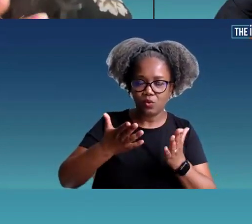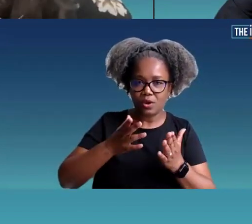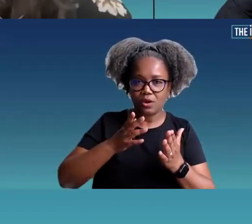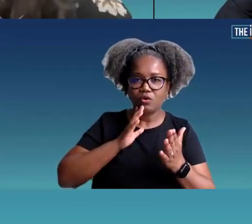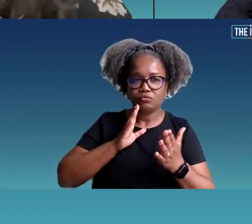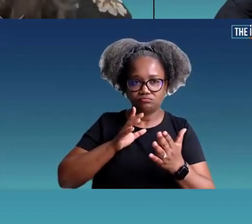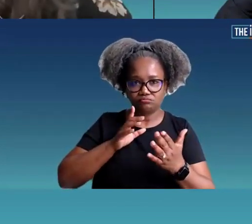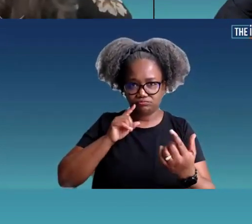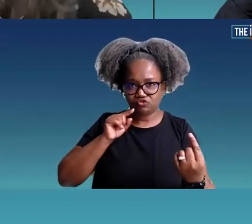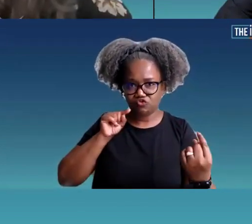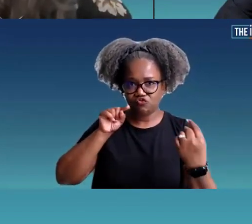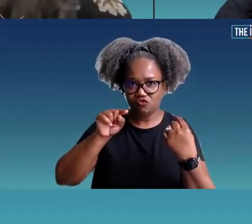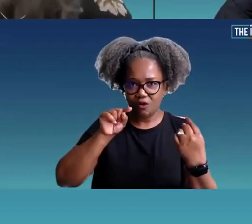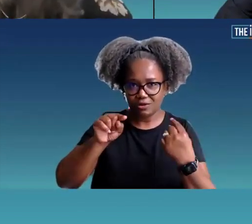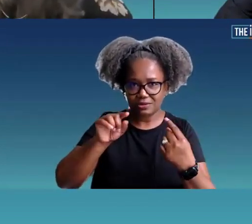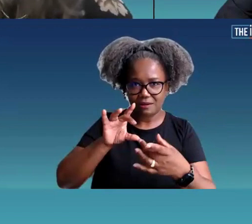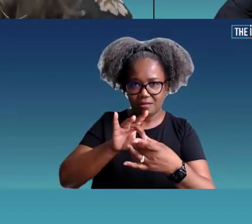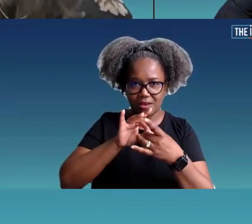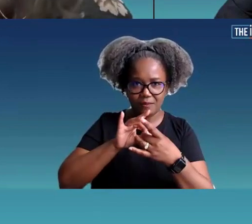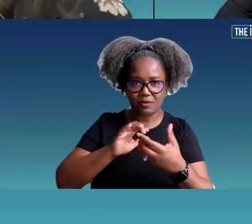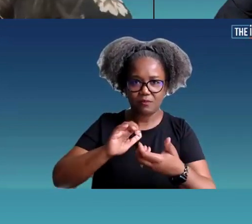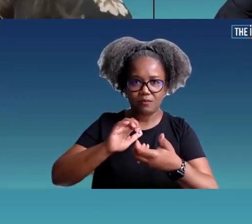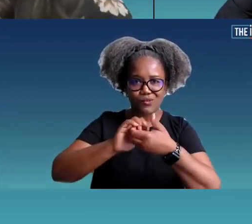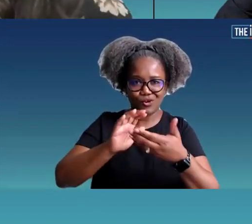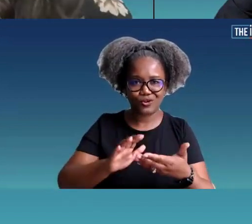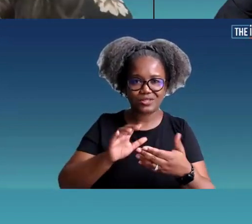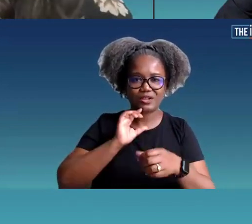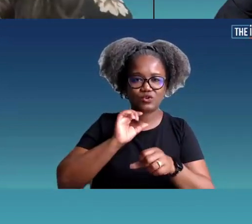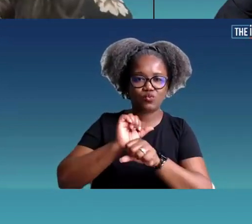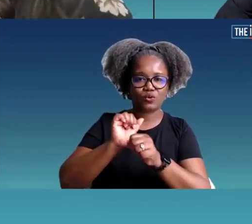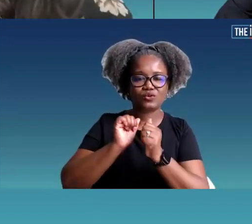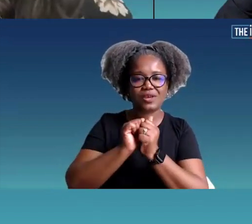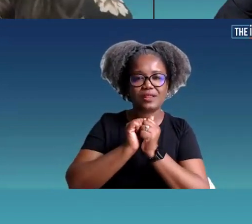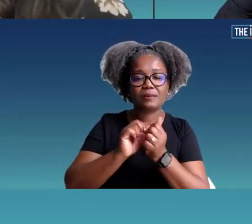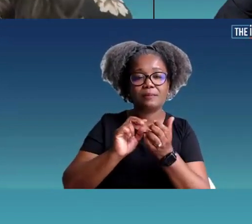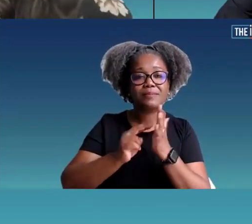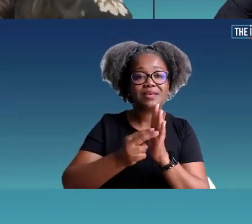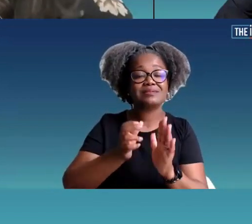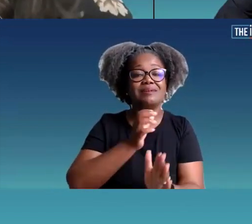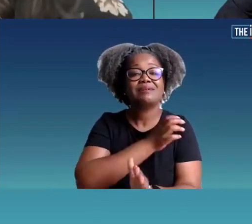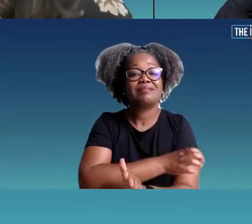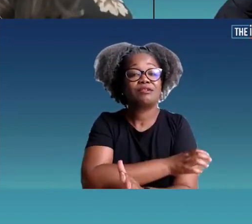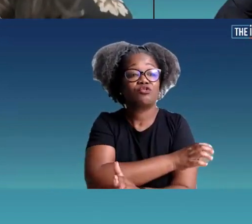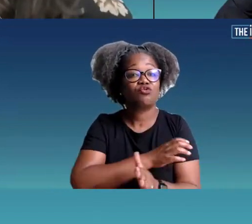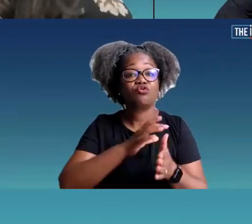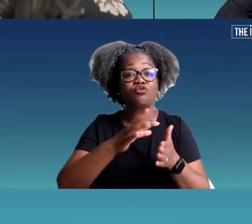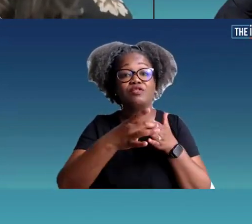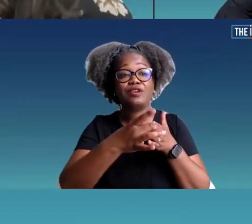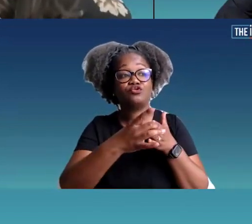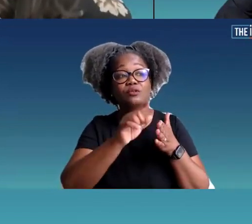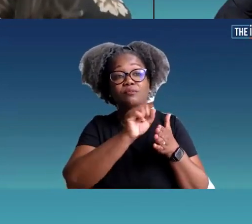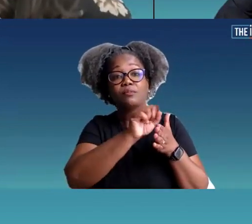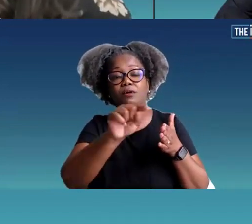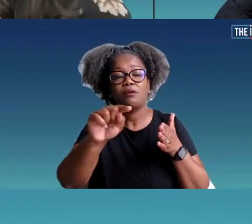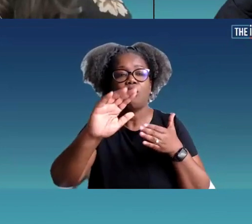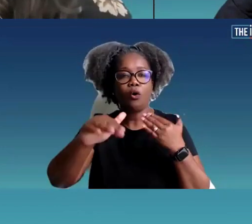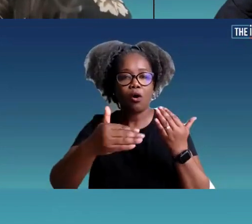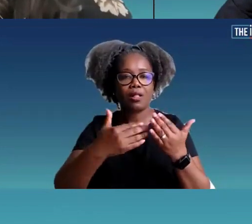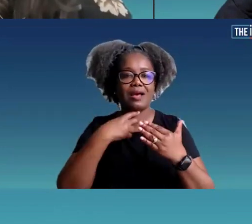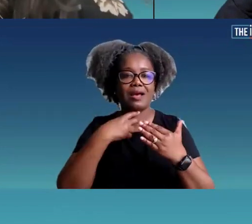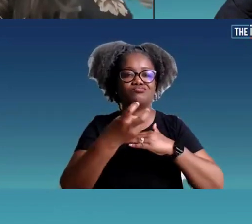so at a company like Maven, that's bringing all of your clinical leadership to the table to look for those